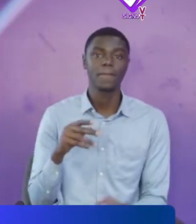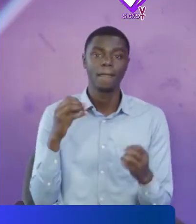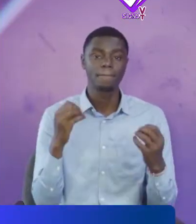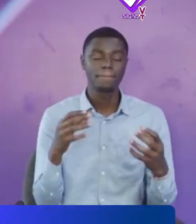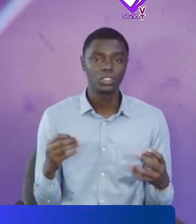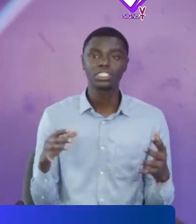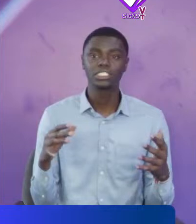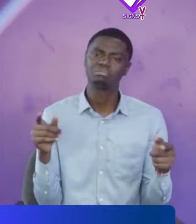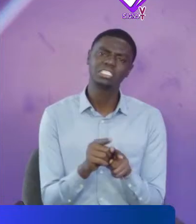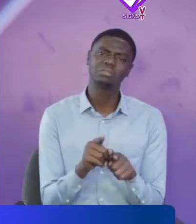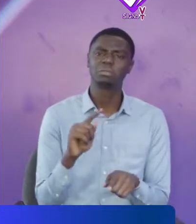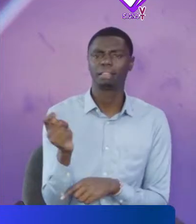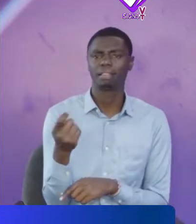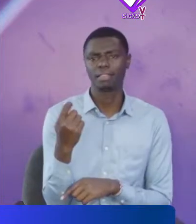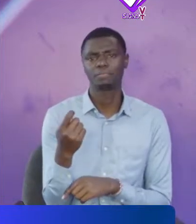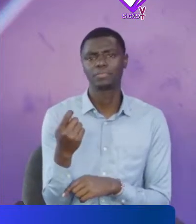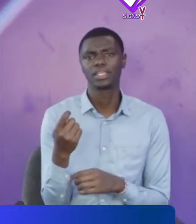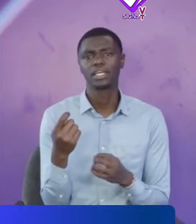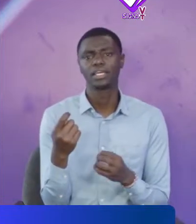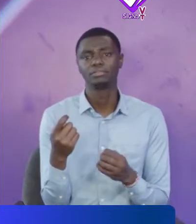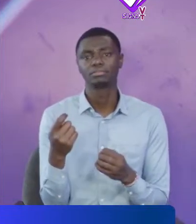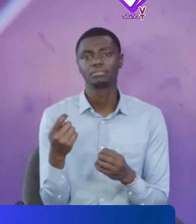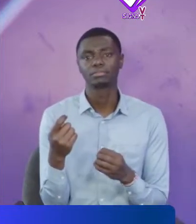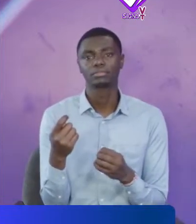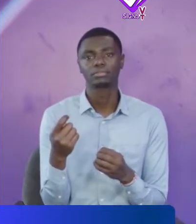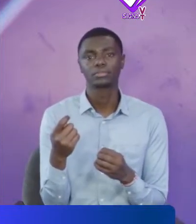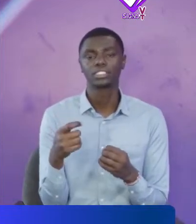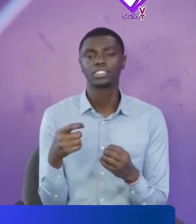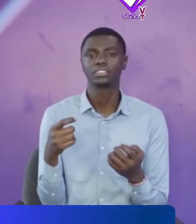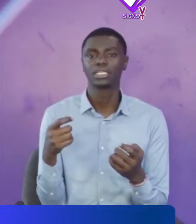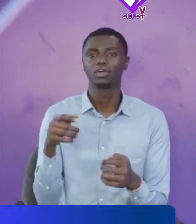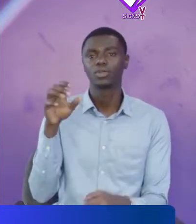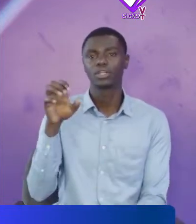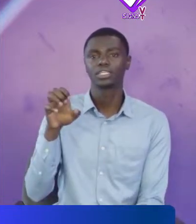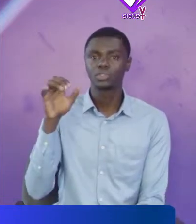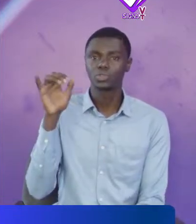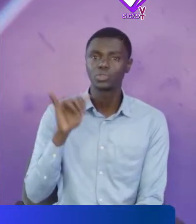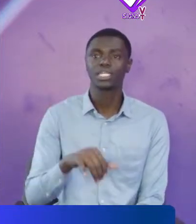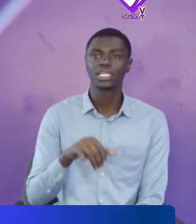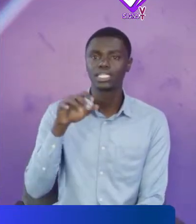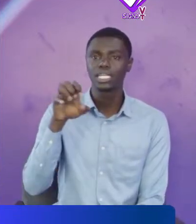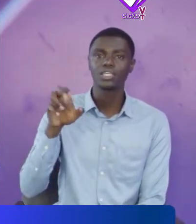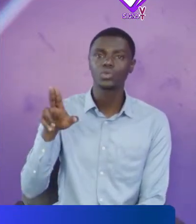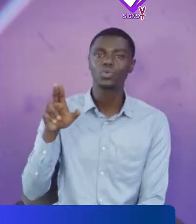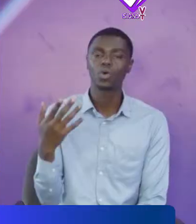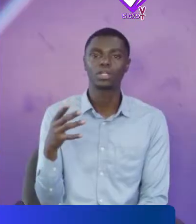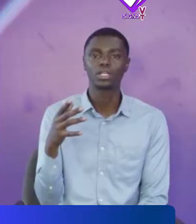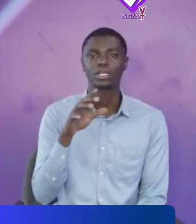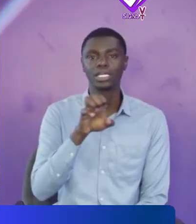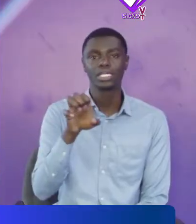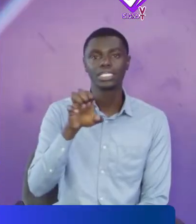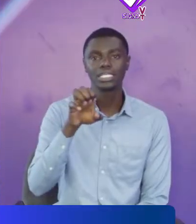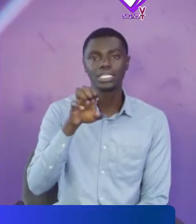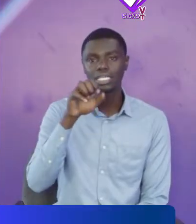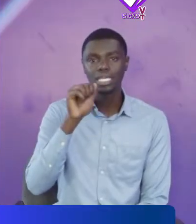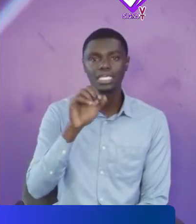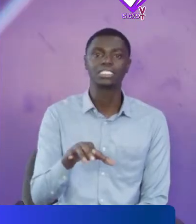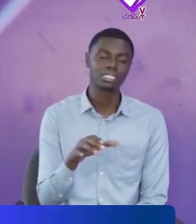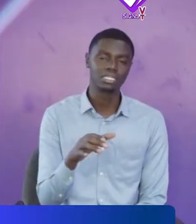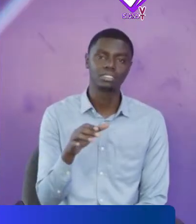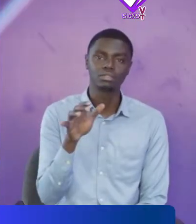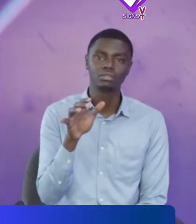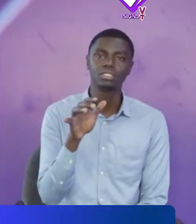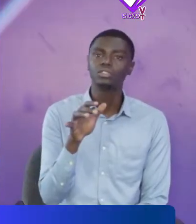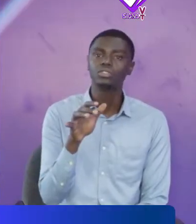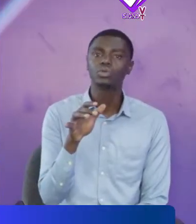like in Kenya. If you say remain in EU or remain in the AU, East African community, or remain in EAC, isn't it?